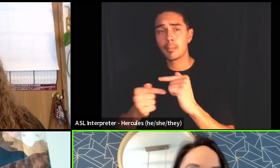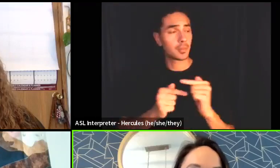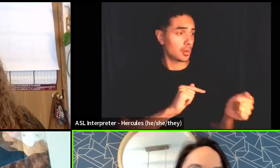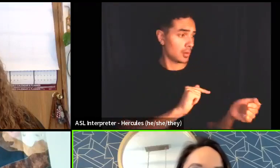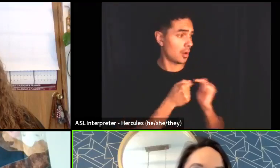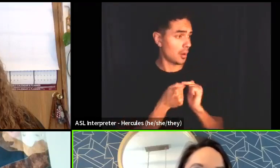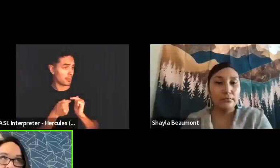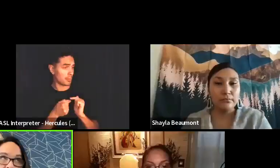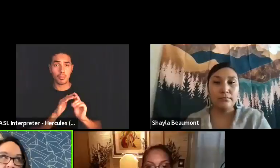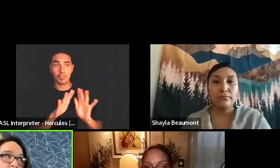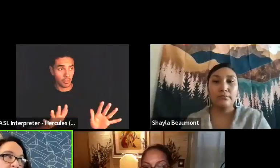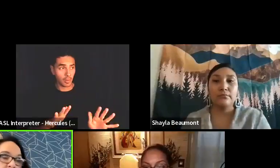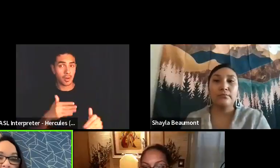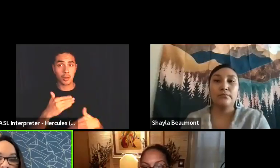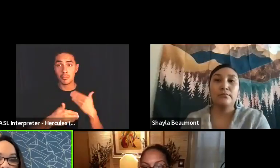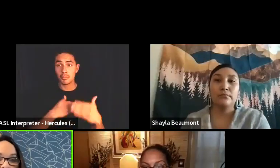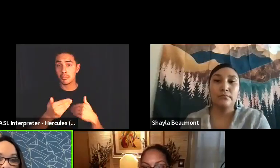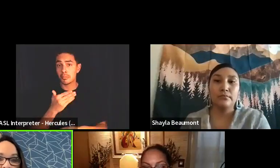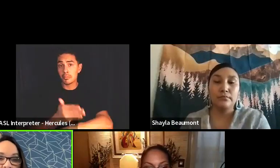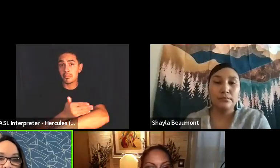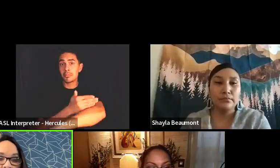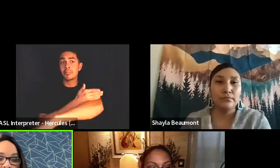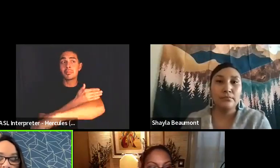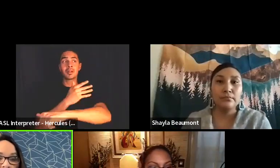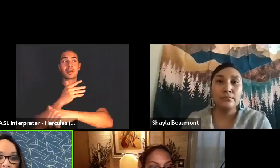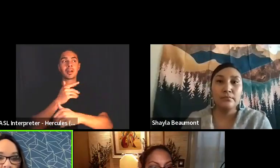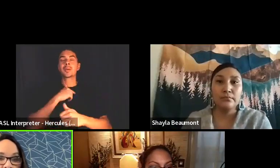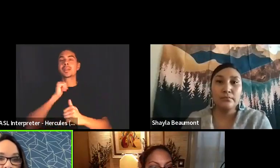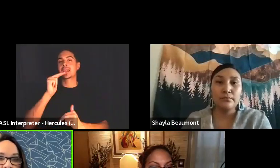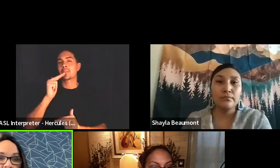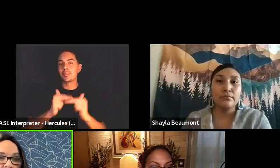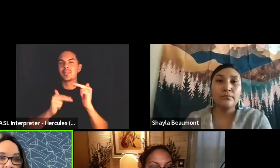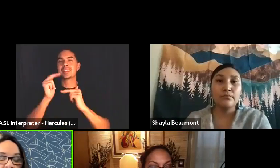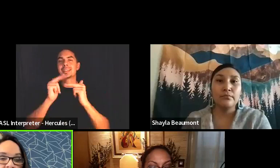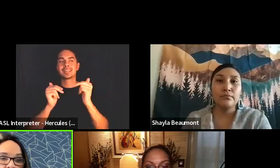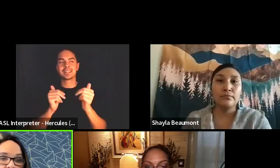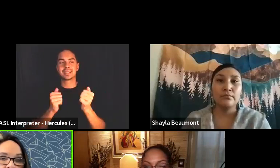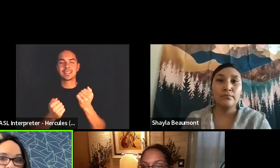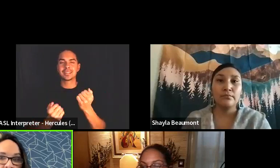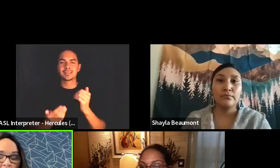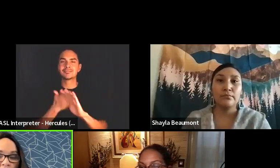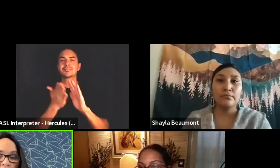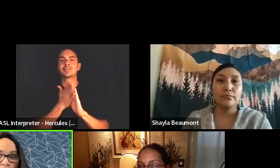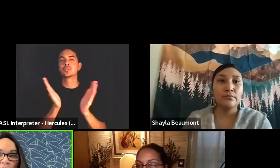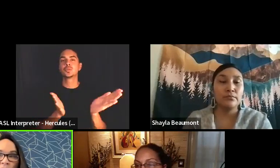about who have we built the services for and who do we